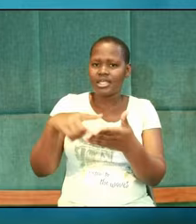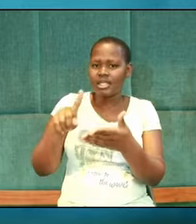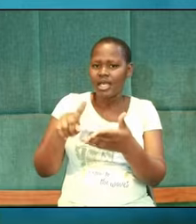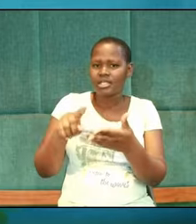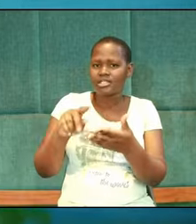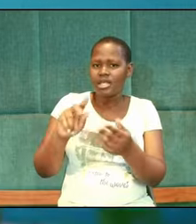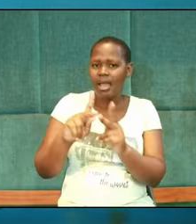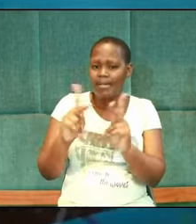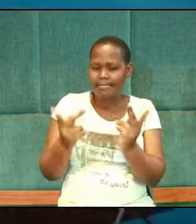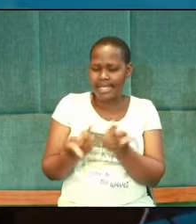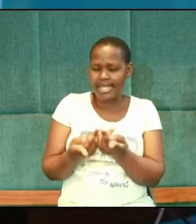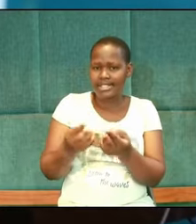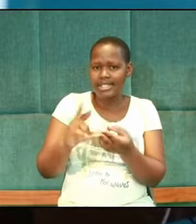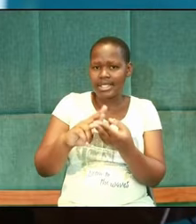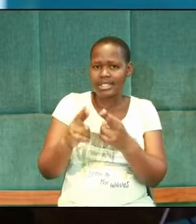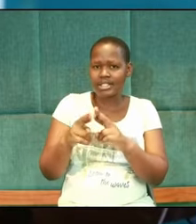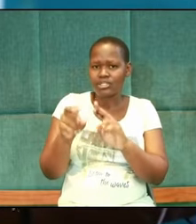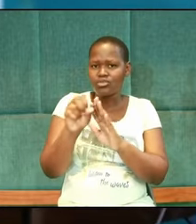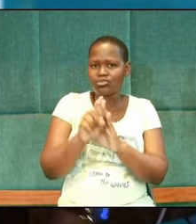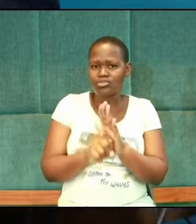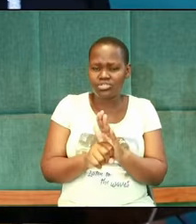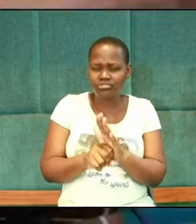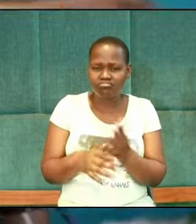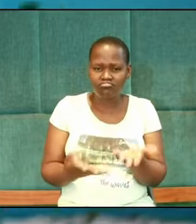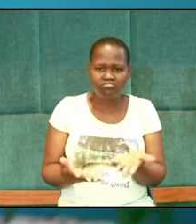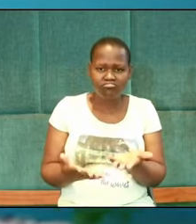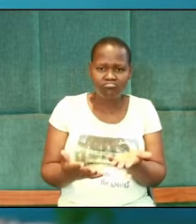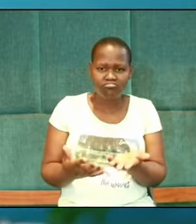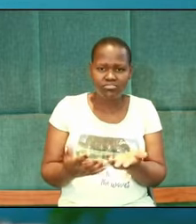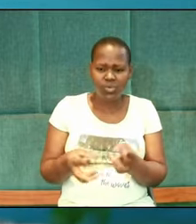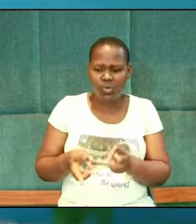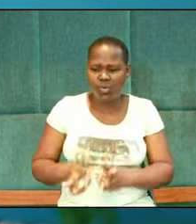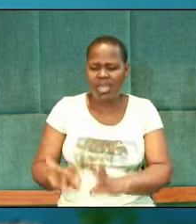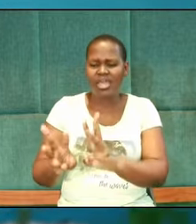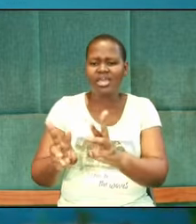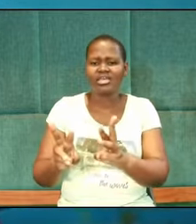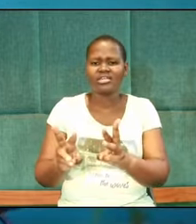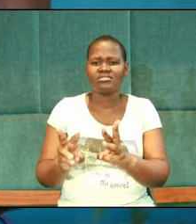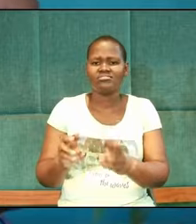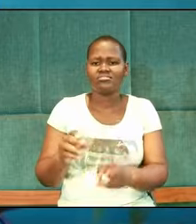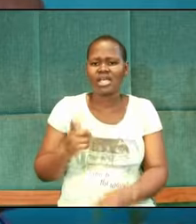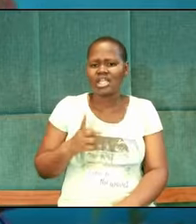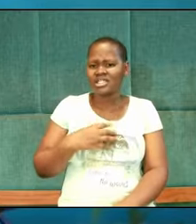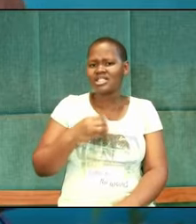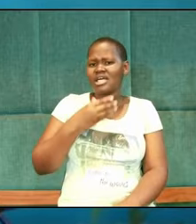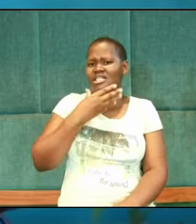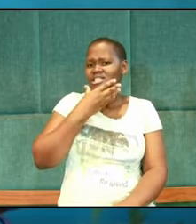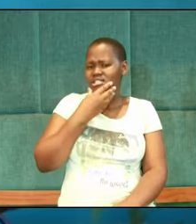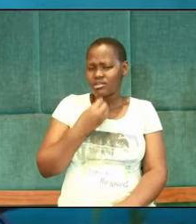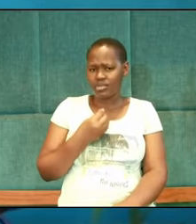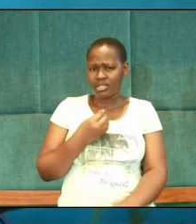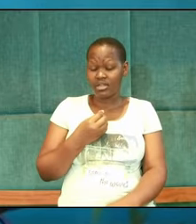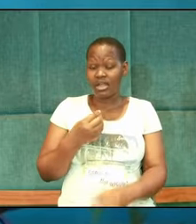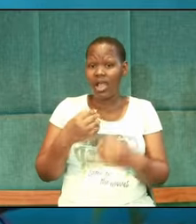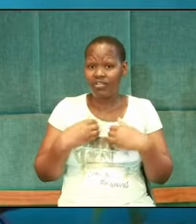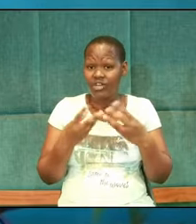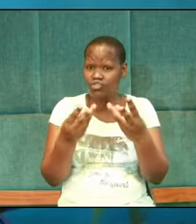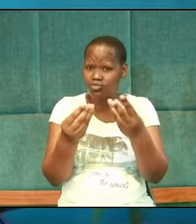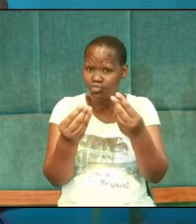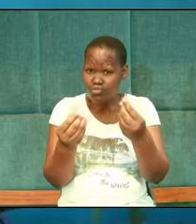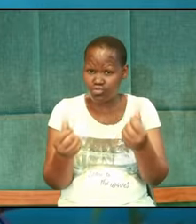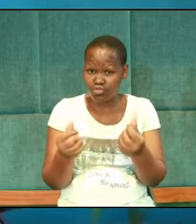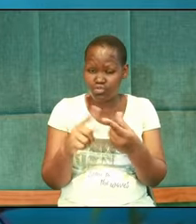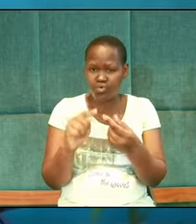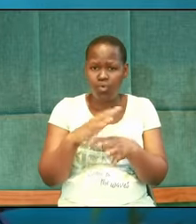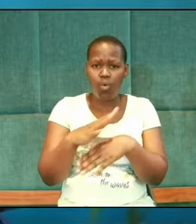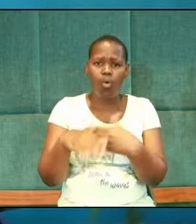Relationship, home relationship, on the streets. Ladies and gentlemen, there must be a solution to this